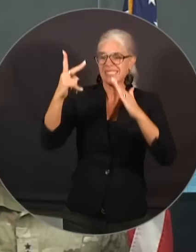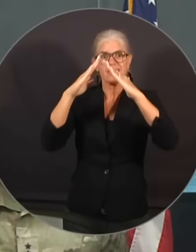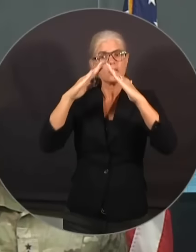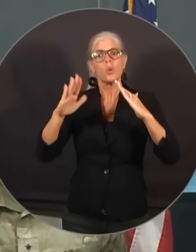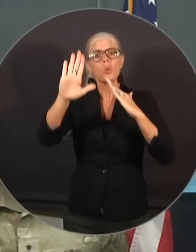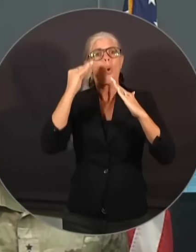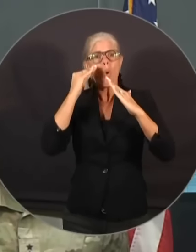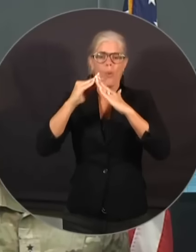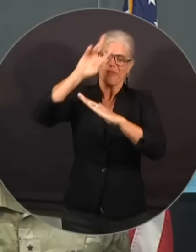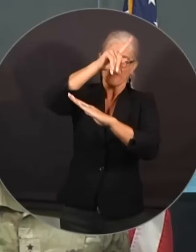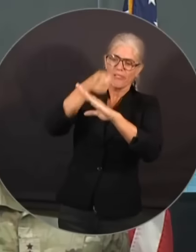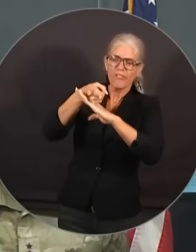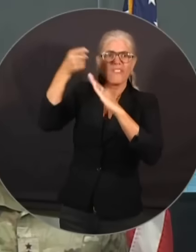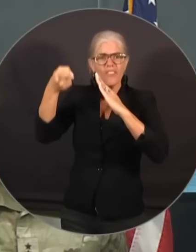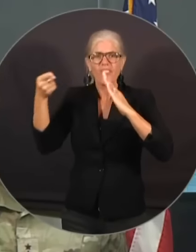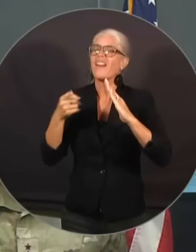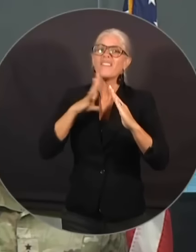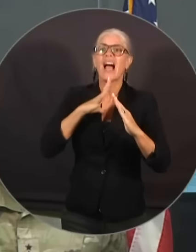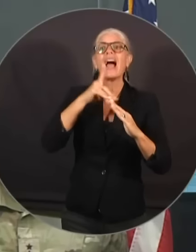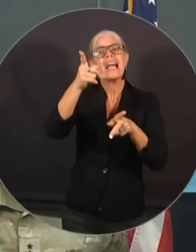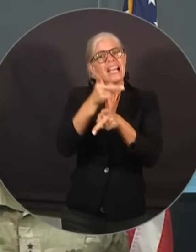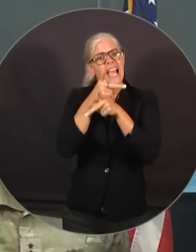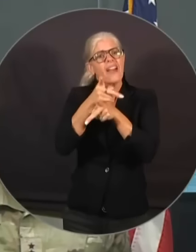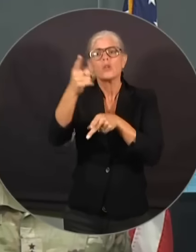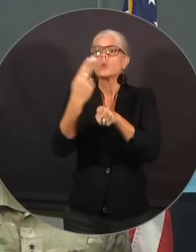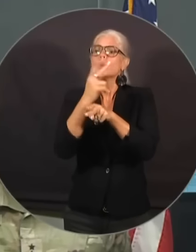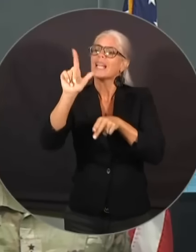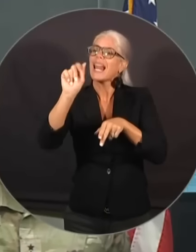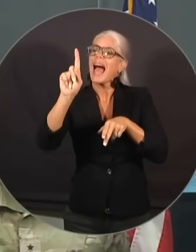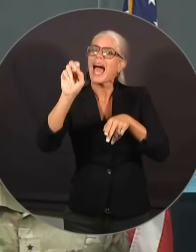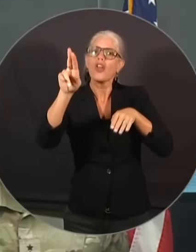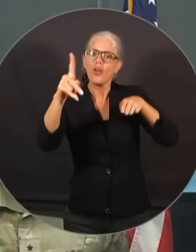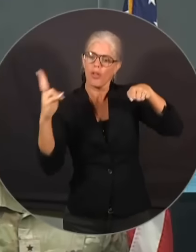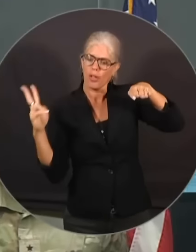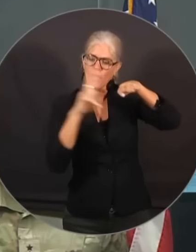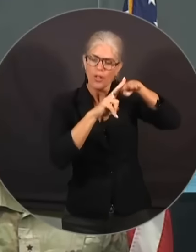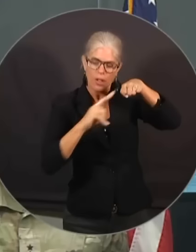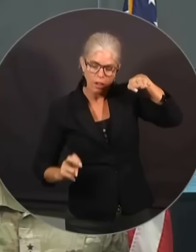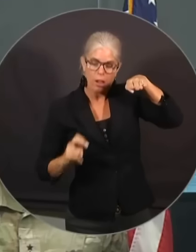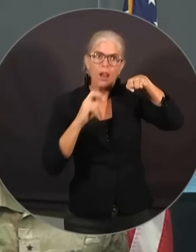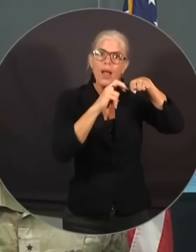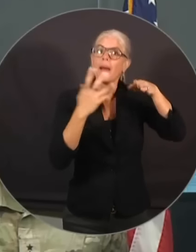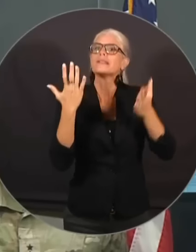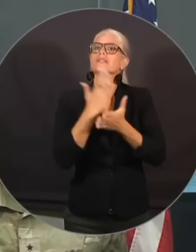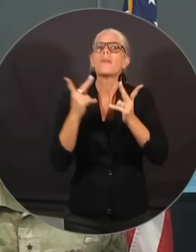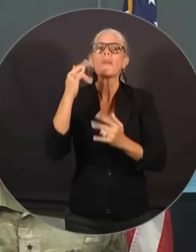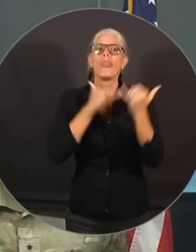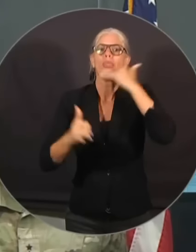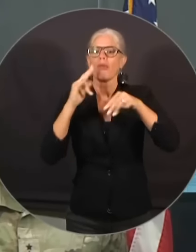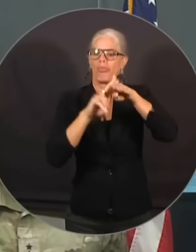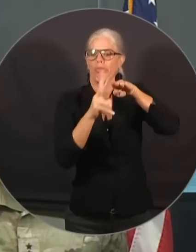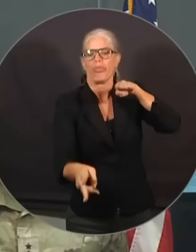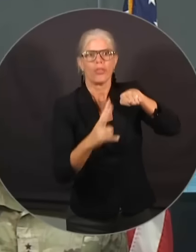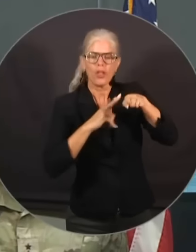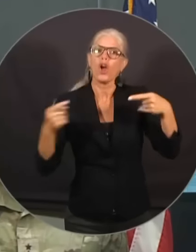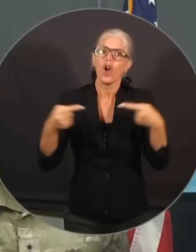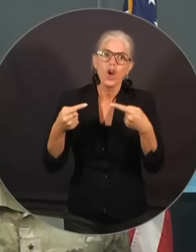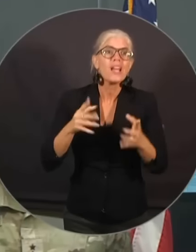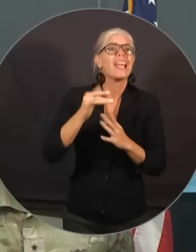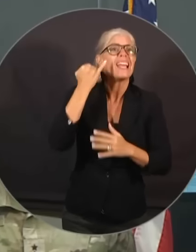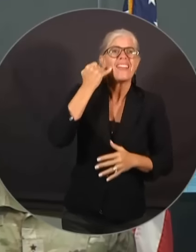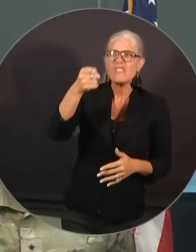with using ladders. There's going to be groups that are going to be helping people fix their homes in the appropriate areas. So if you're somebody